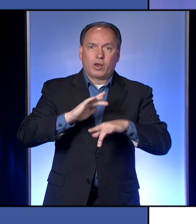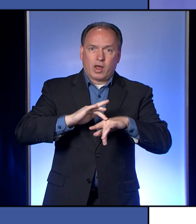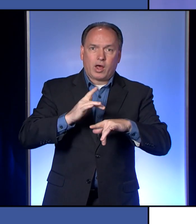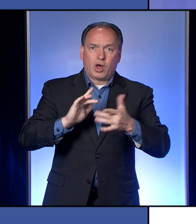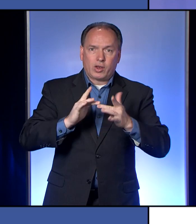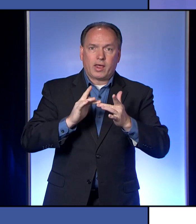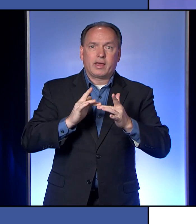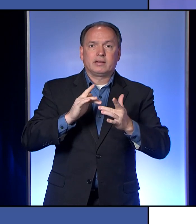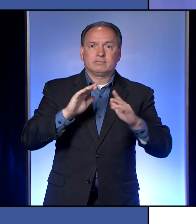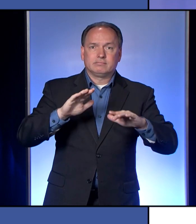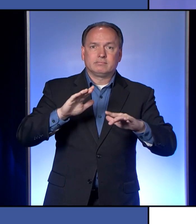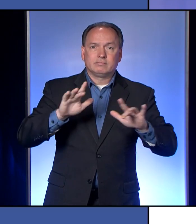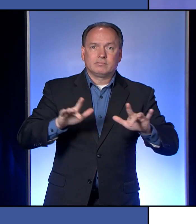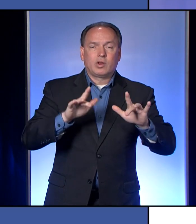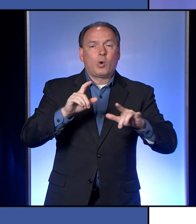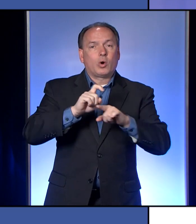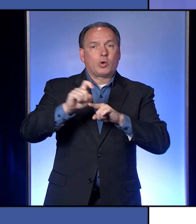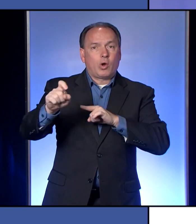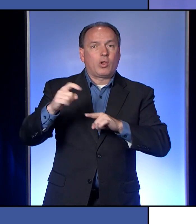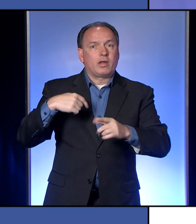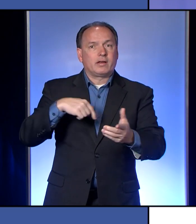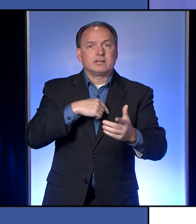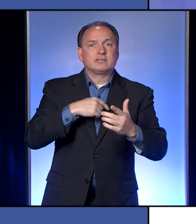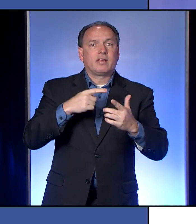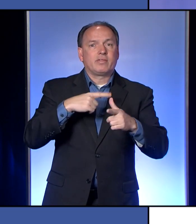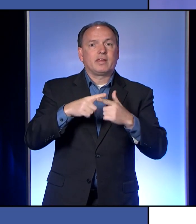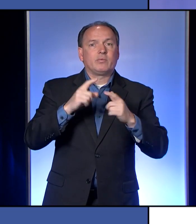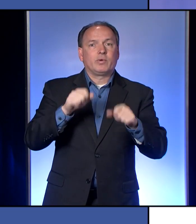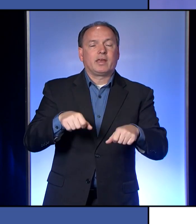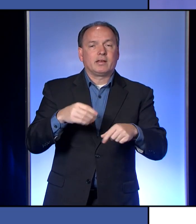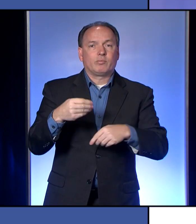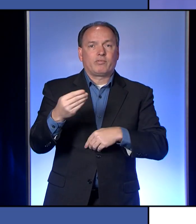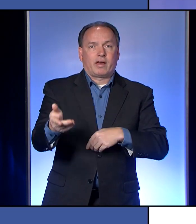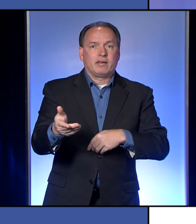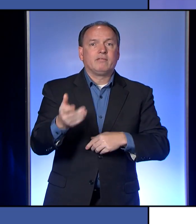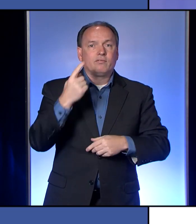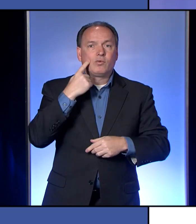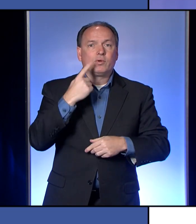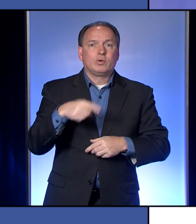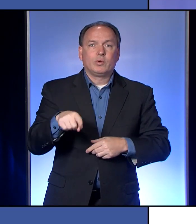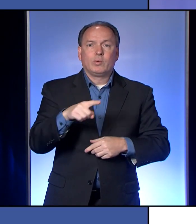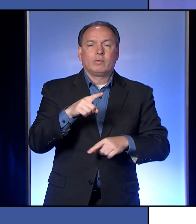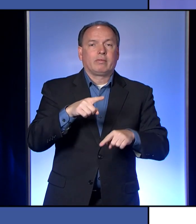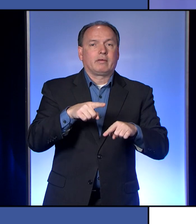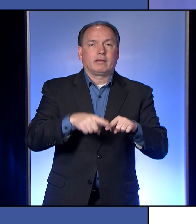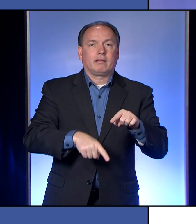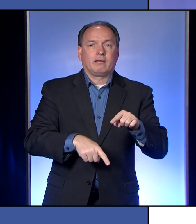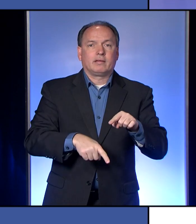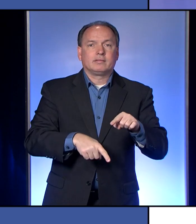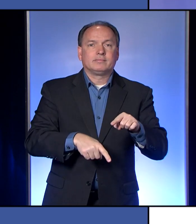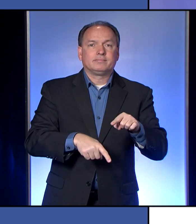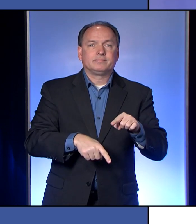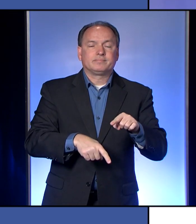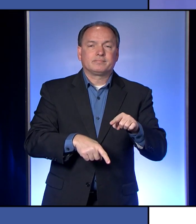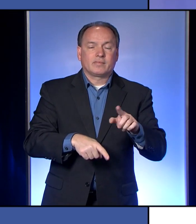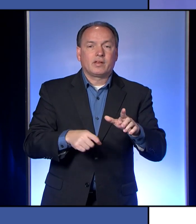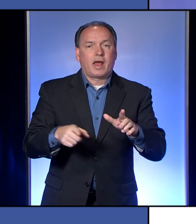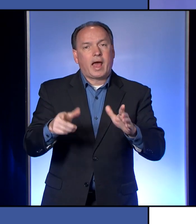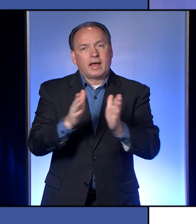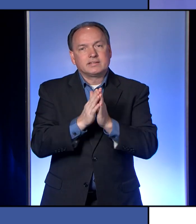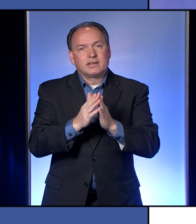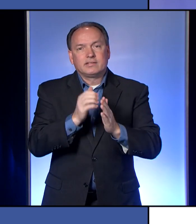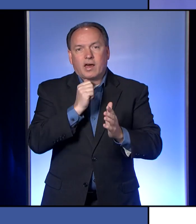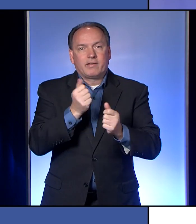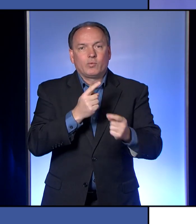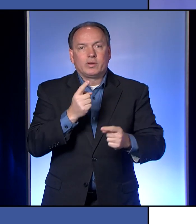that mask or call Serve Erie, and then you will be able to get that mask. They are asking everyone not to